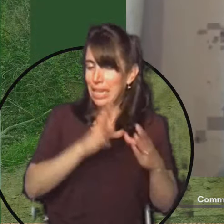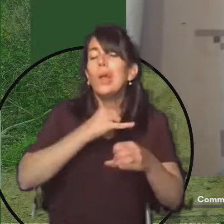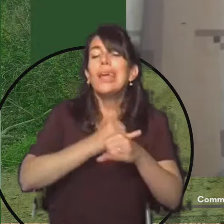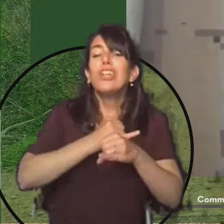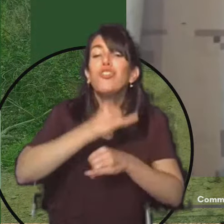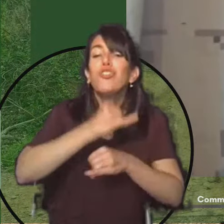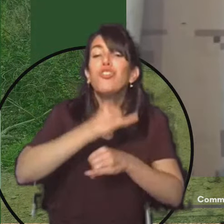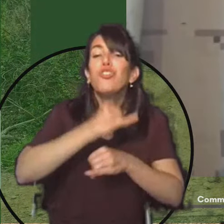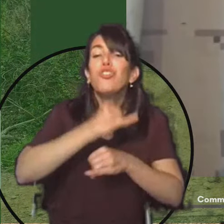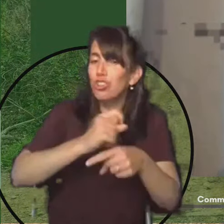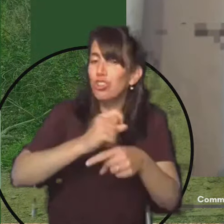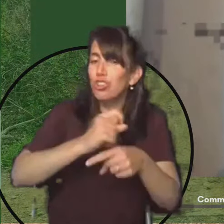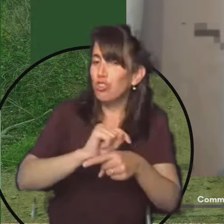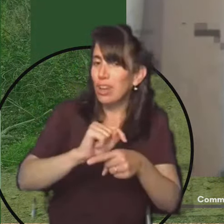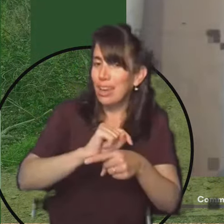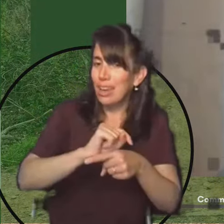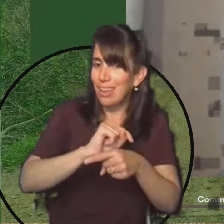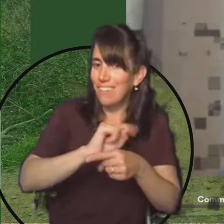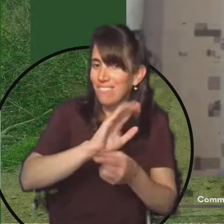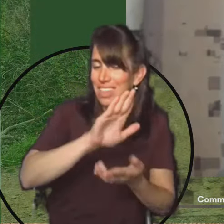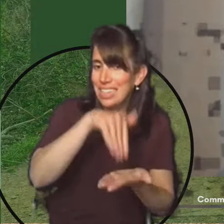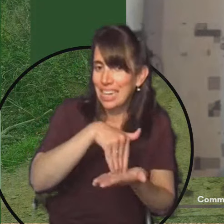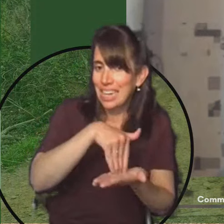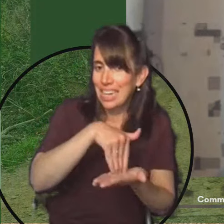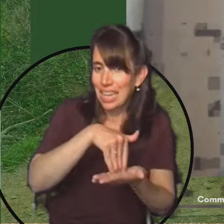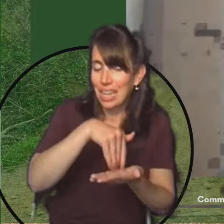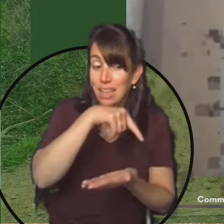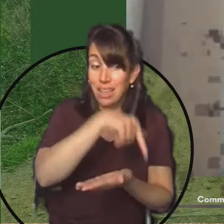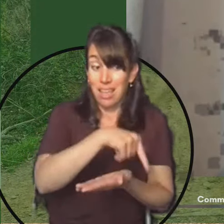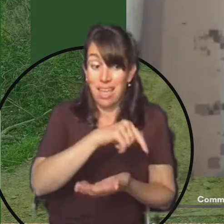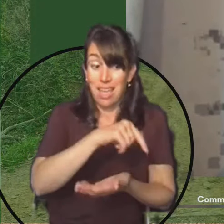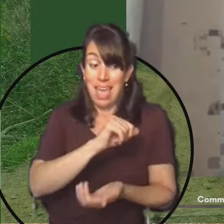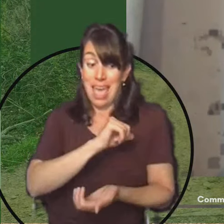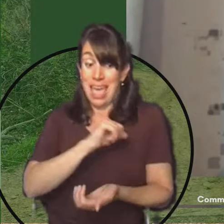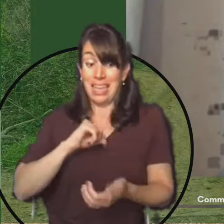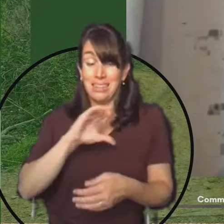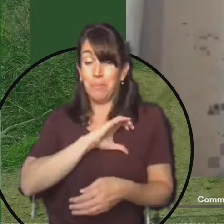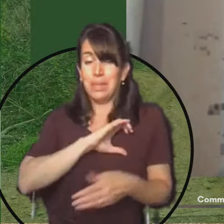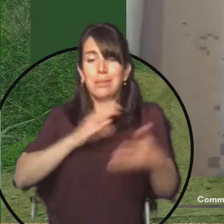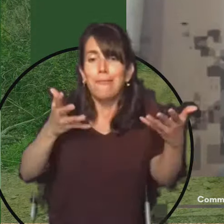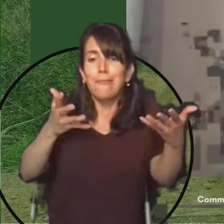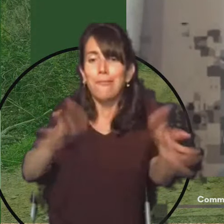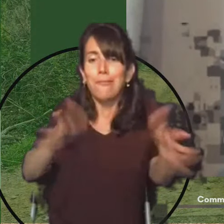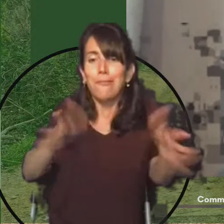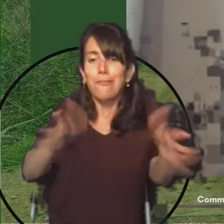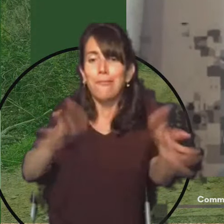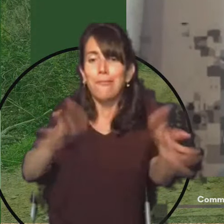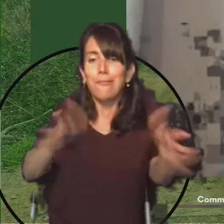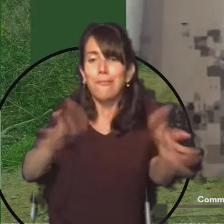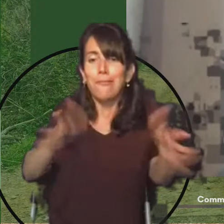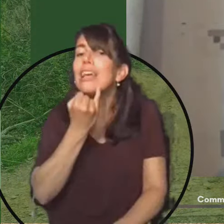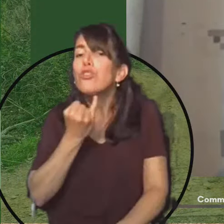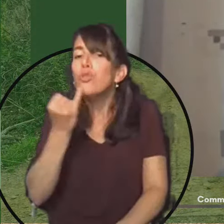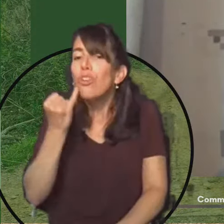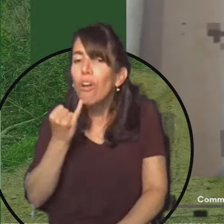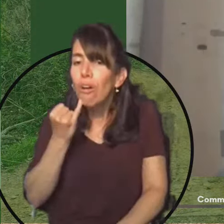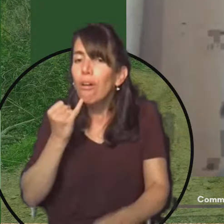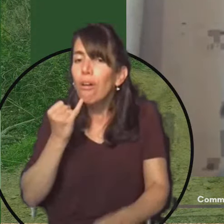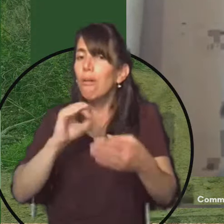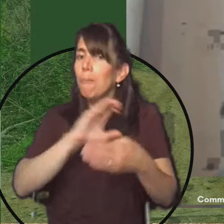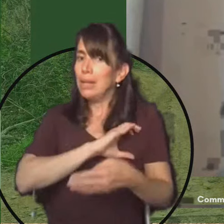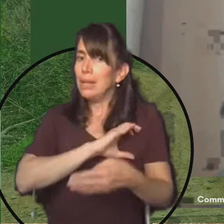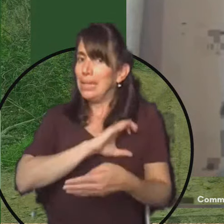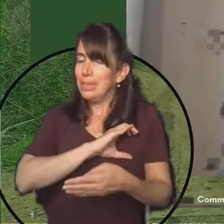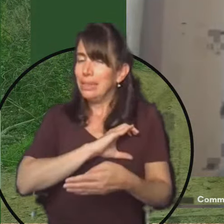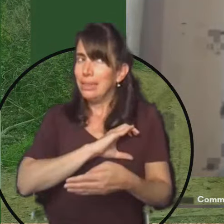the Atlanta police already trained with the Israeli police. And in training with the Israeli police, we know